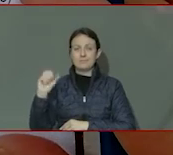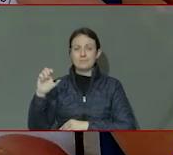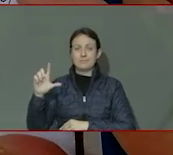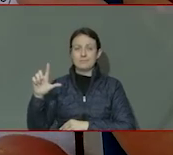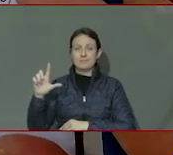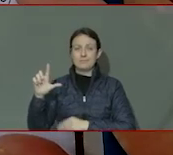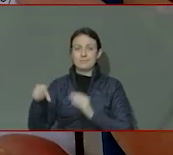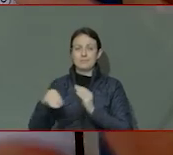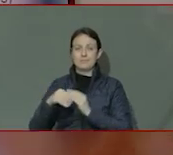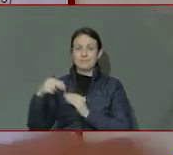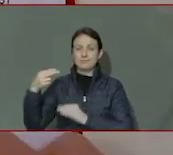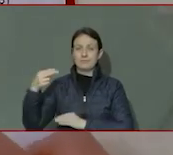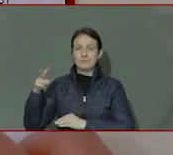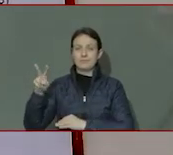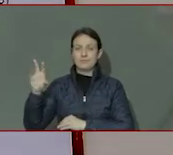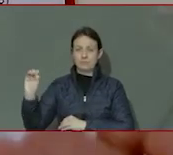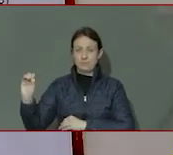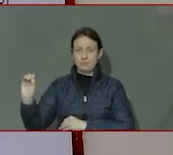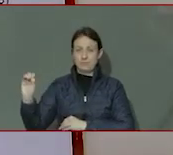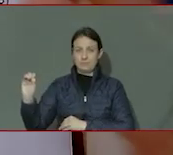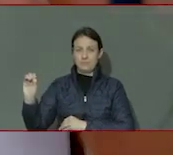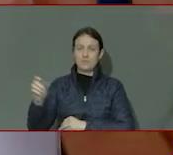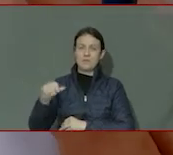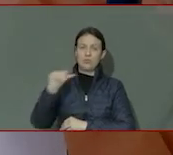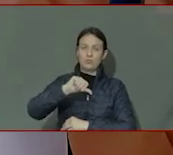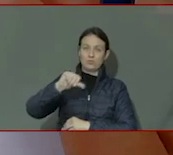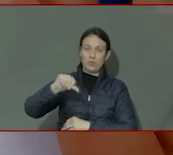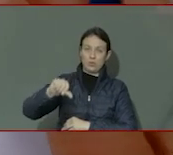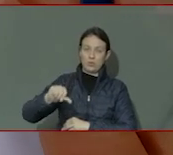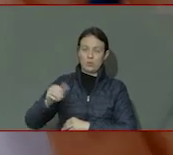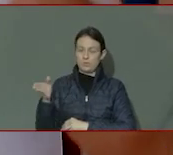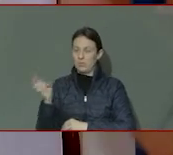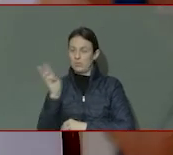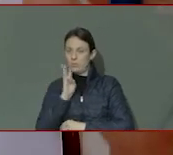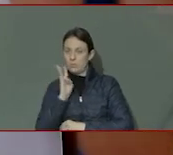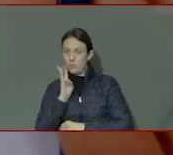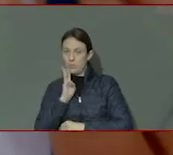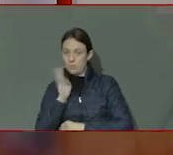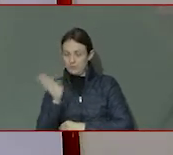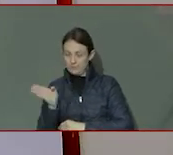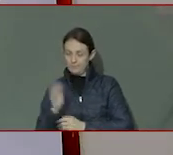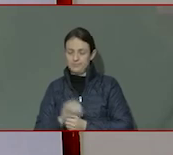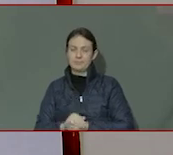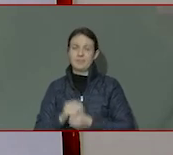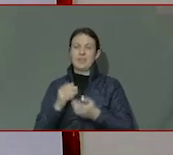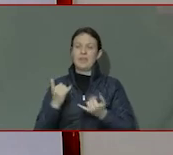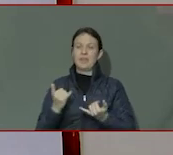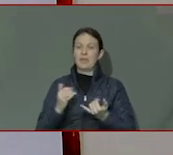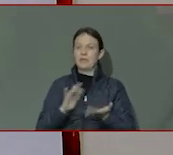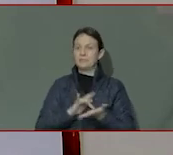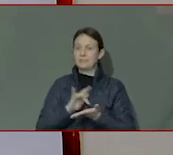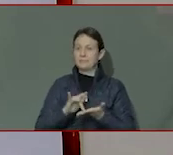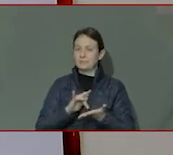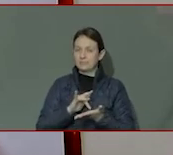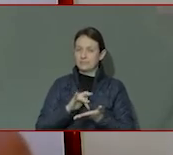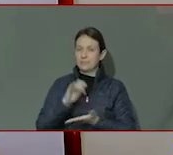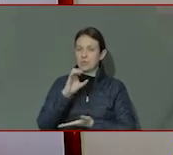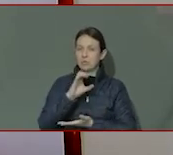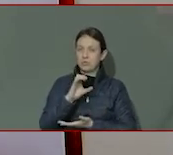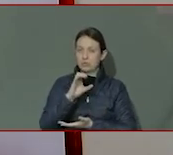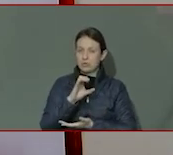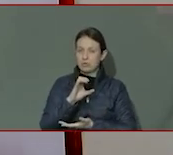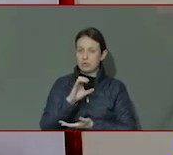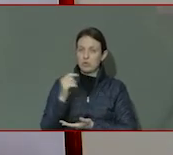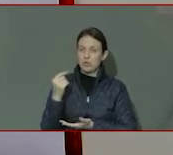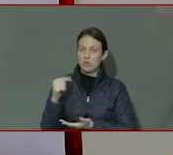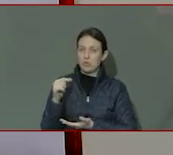chloride and water. So there's our salt, there is our water. Calculate the concentration